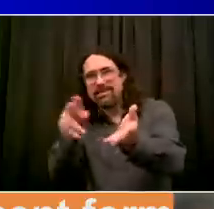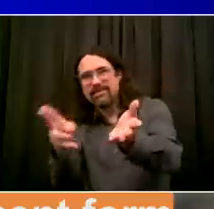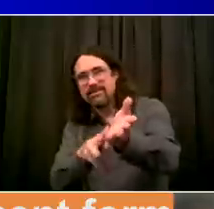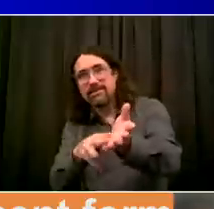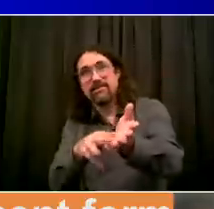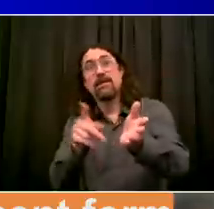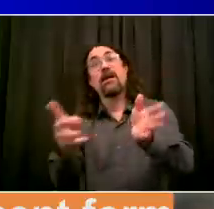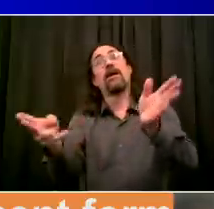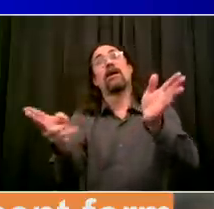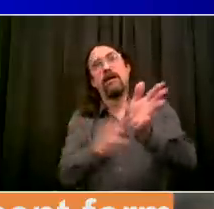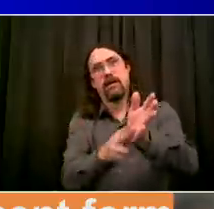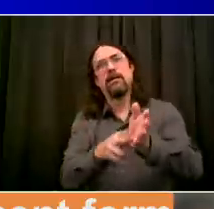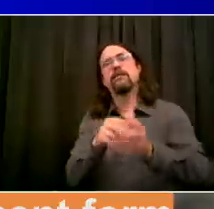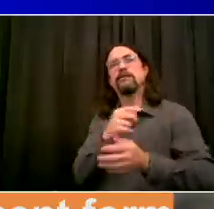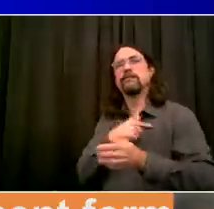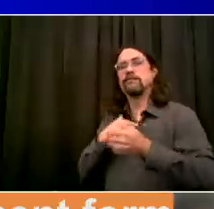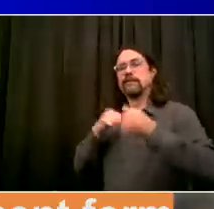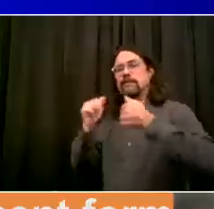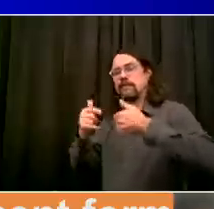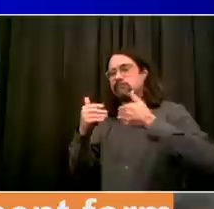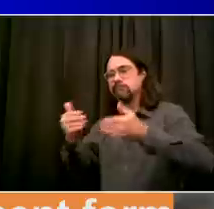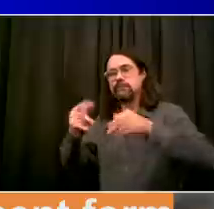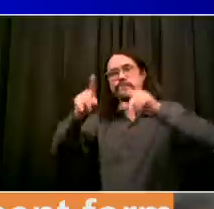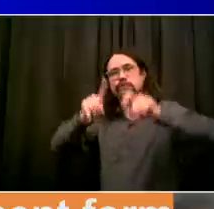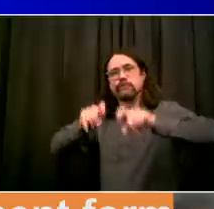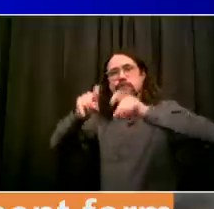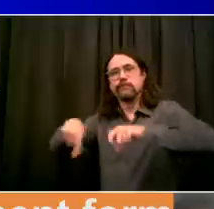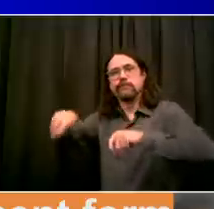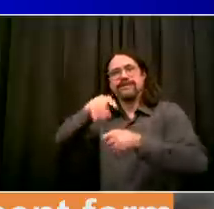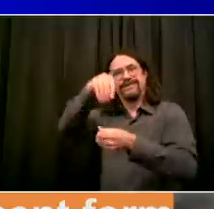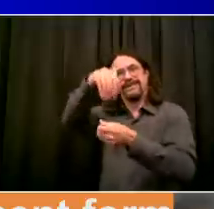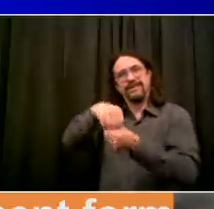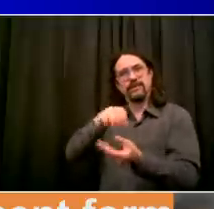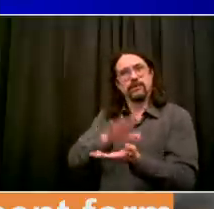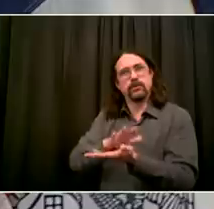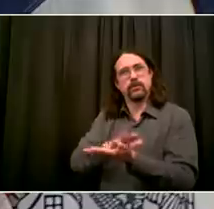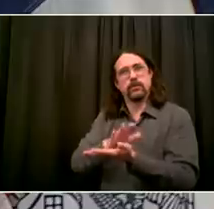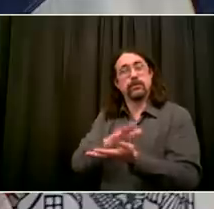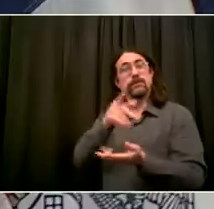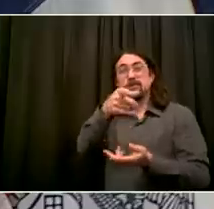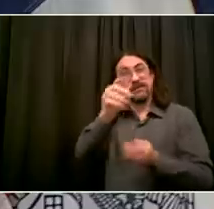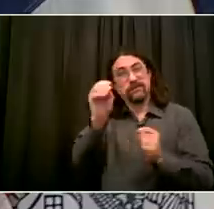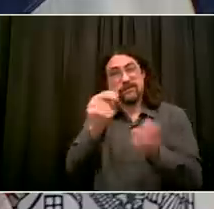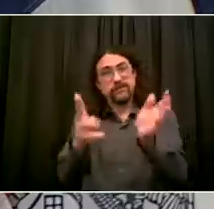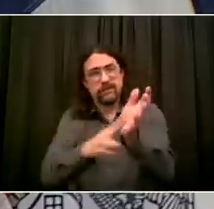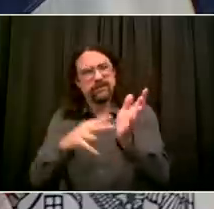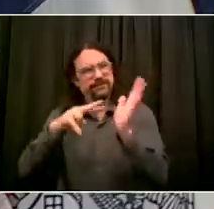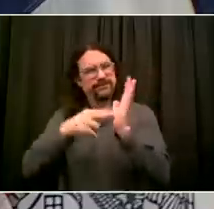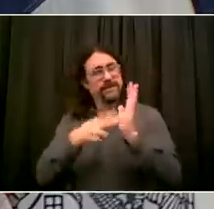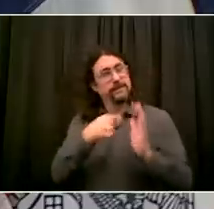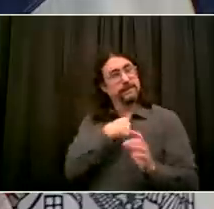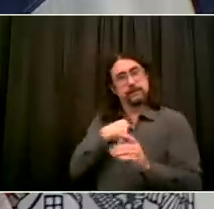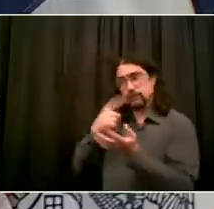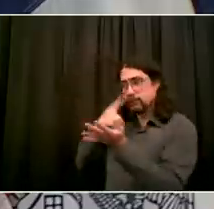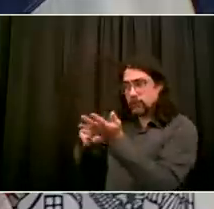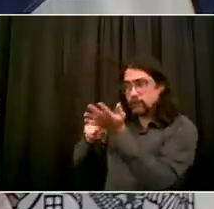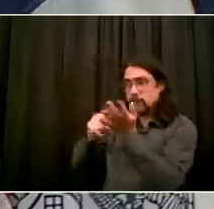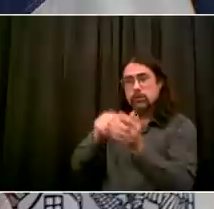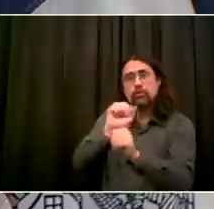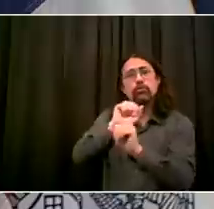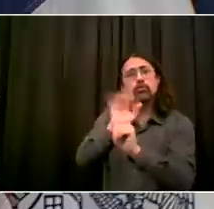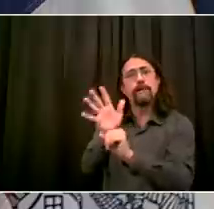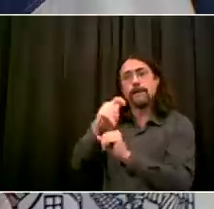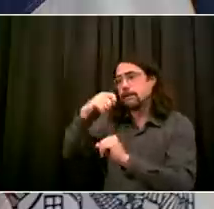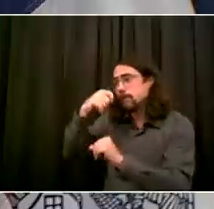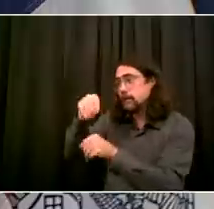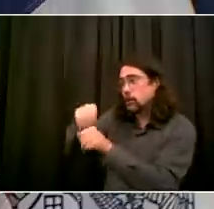know what is going on in the school and keep everyone safe. You will get the results for your own child. Now, this is a random sample in the sense of it's not every child every